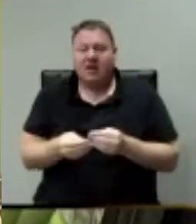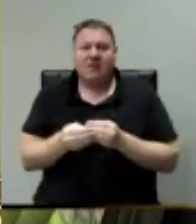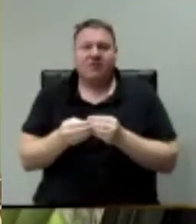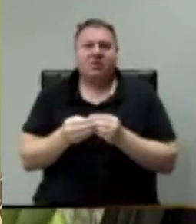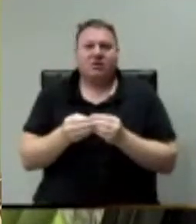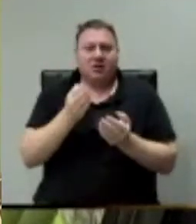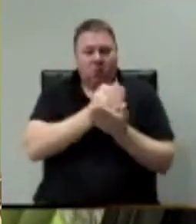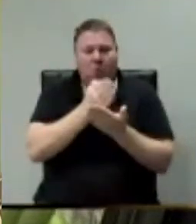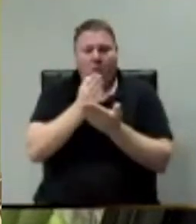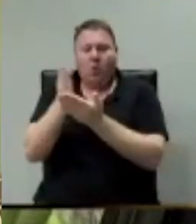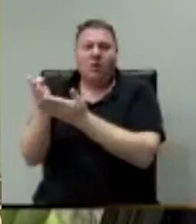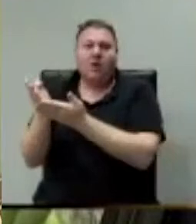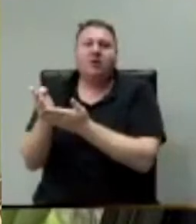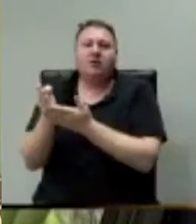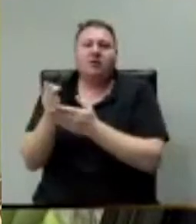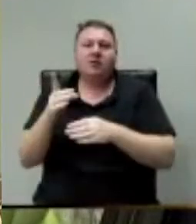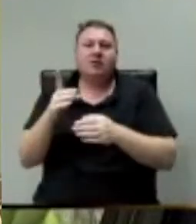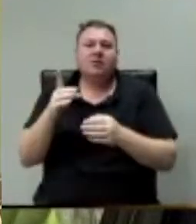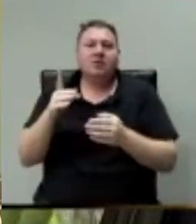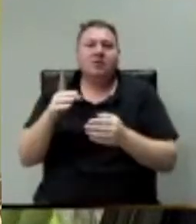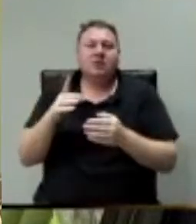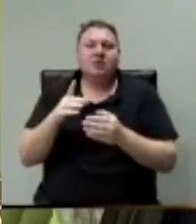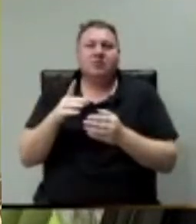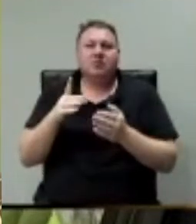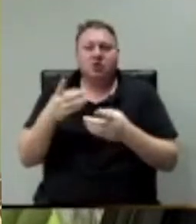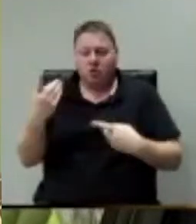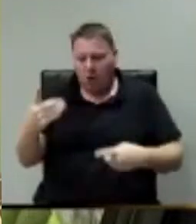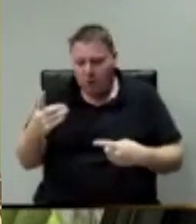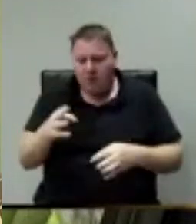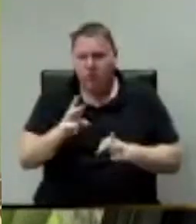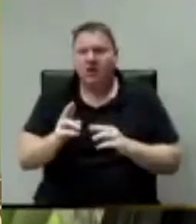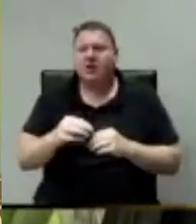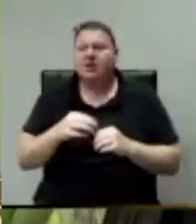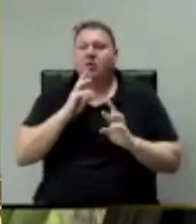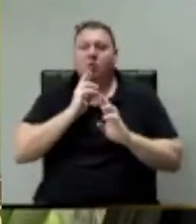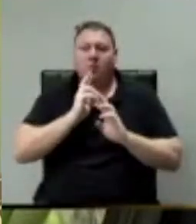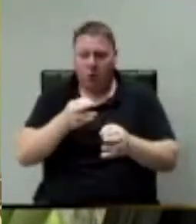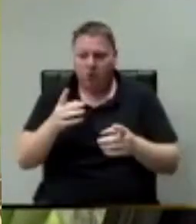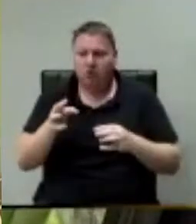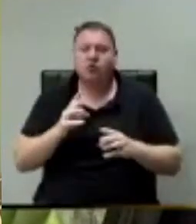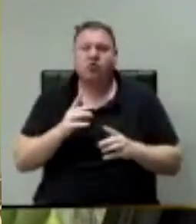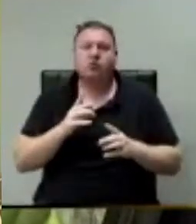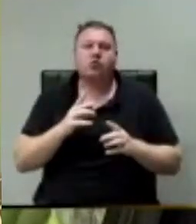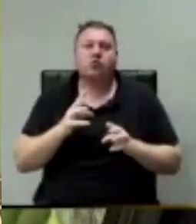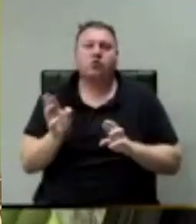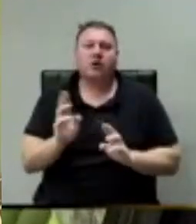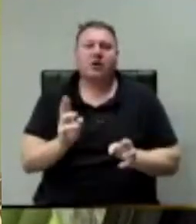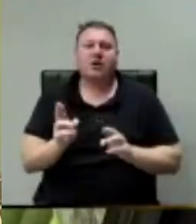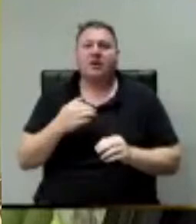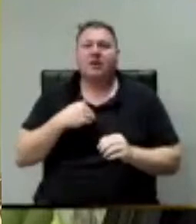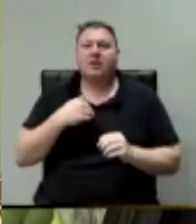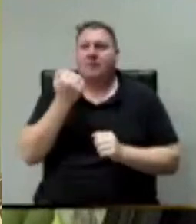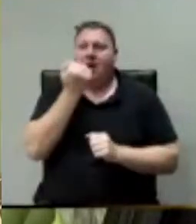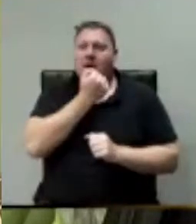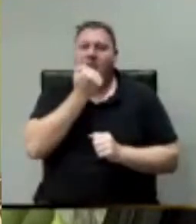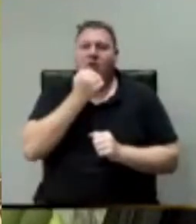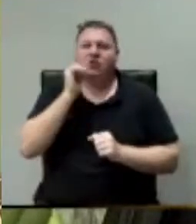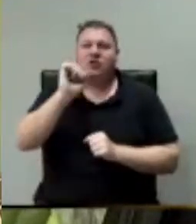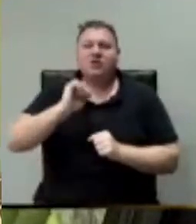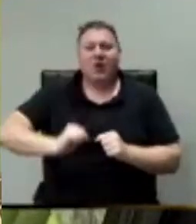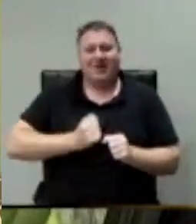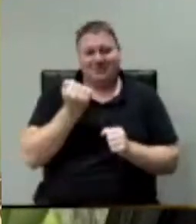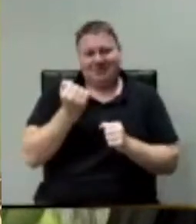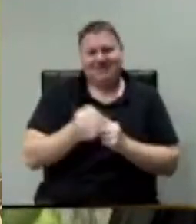order and you get your documents ready, you get all the reports ready. And my apologies to your husbands,